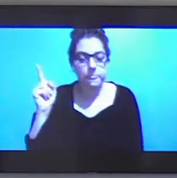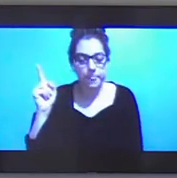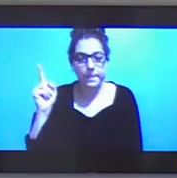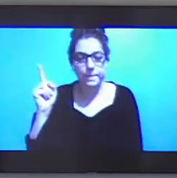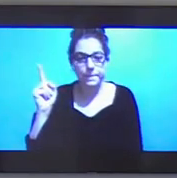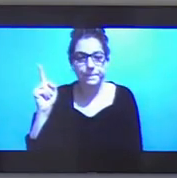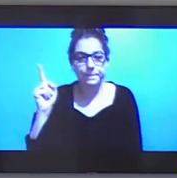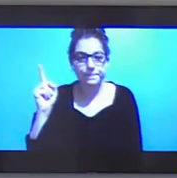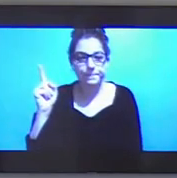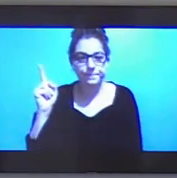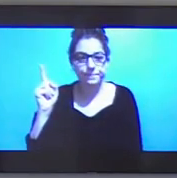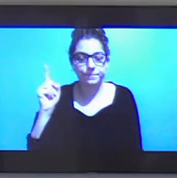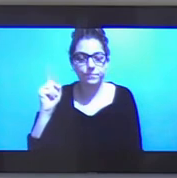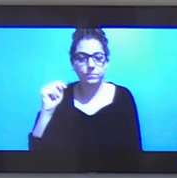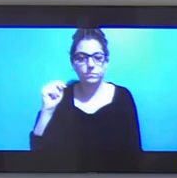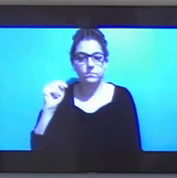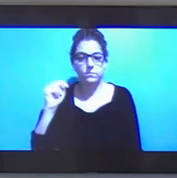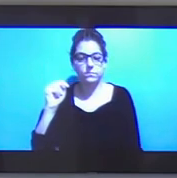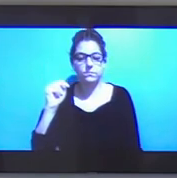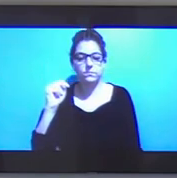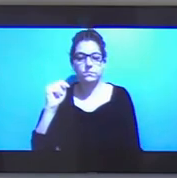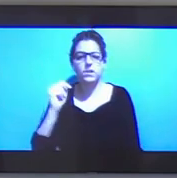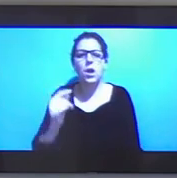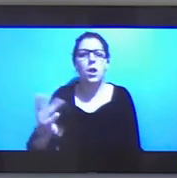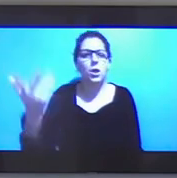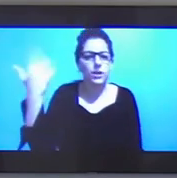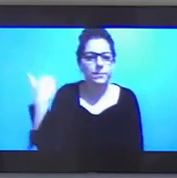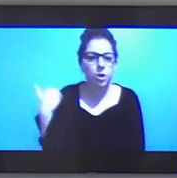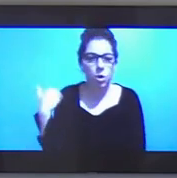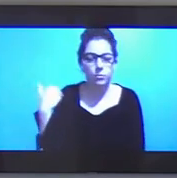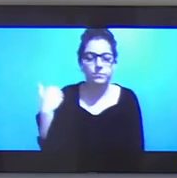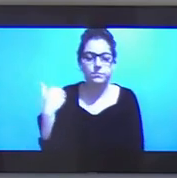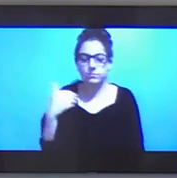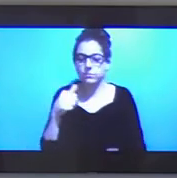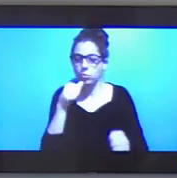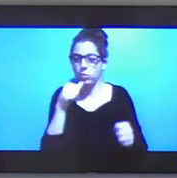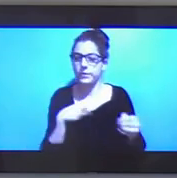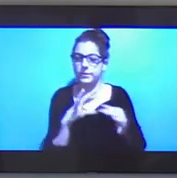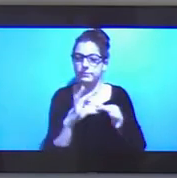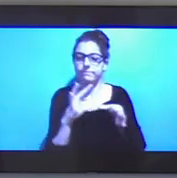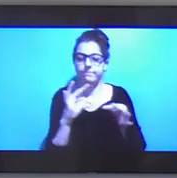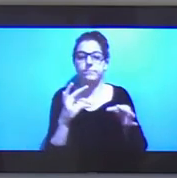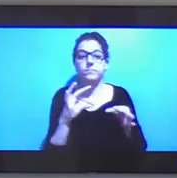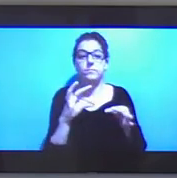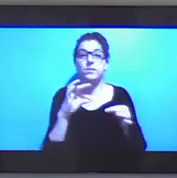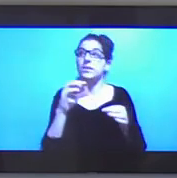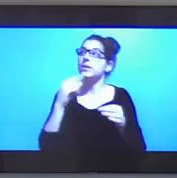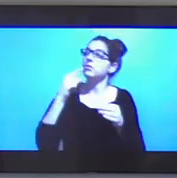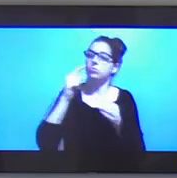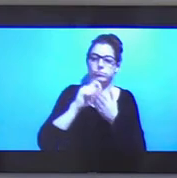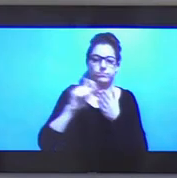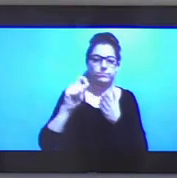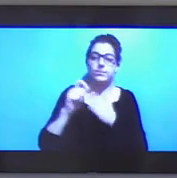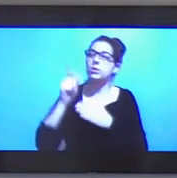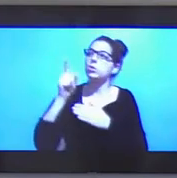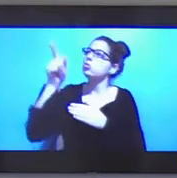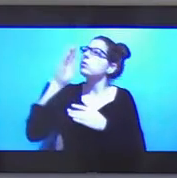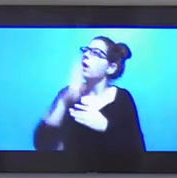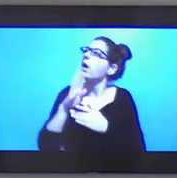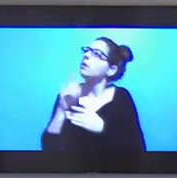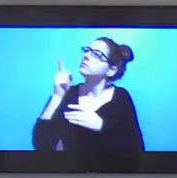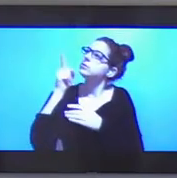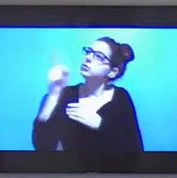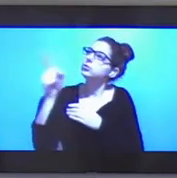St. Catherine of Siena, a long time ago, she described it this way. You, God, she writes, are taken in love for